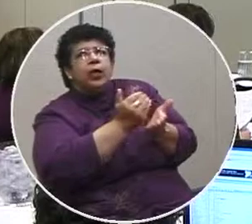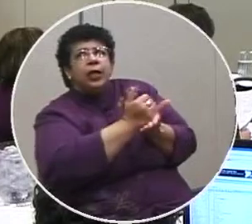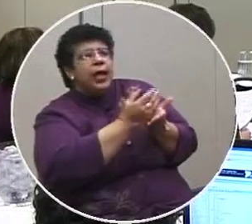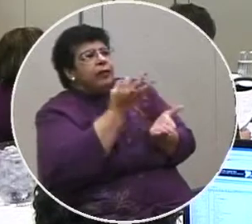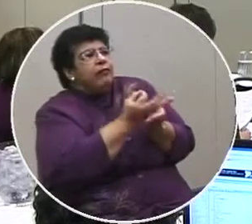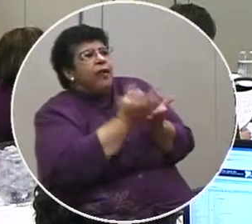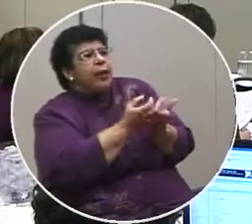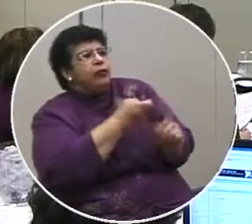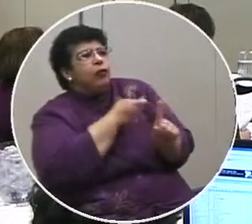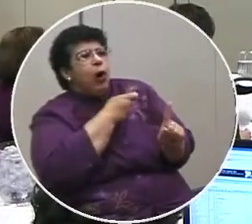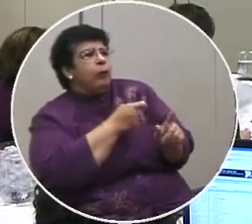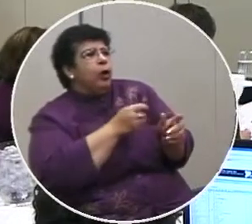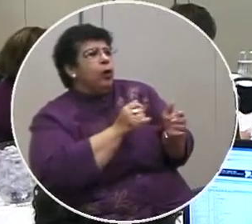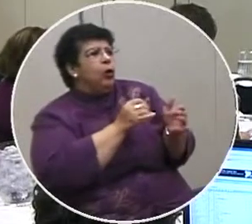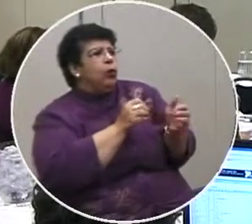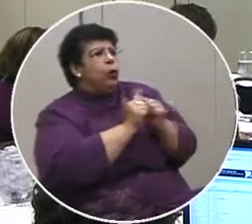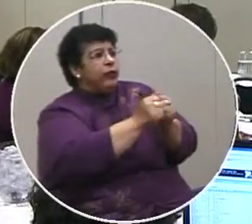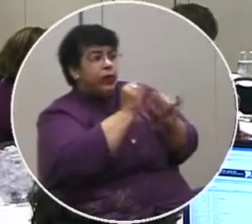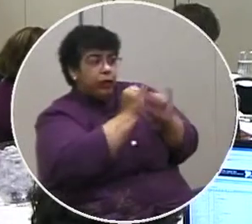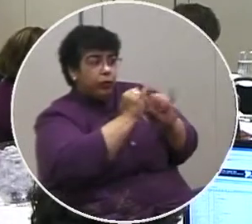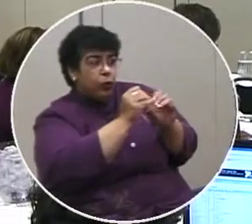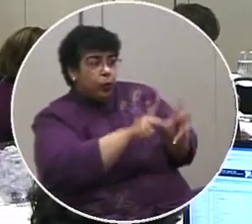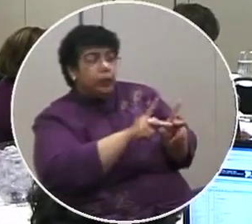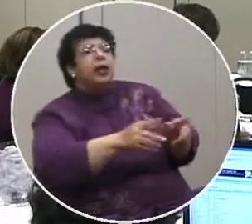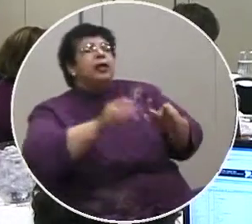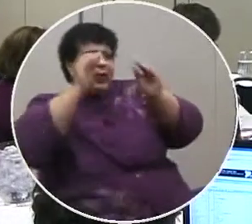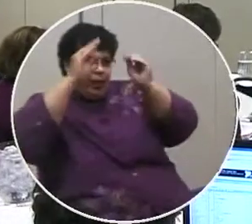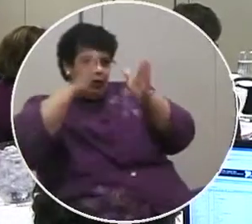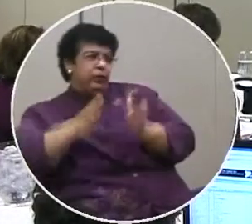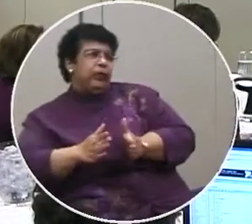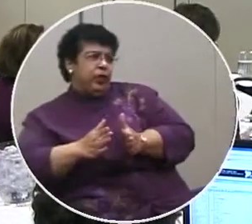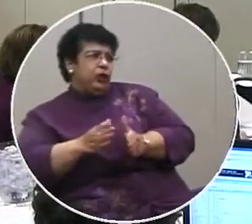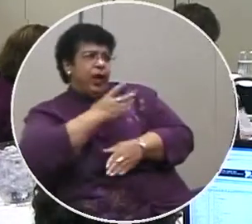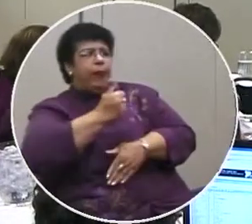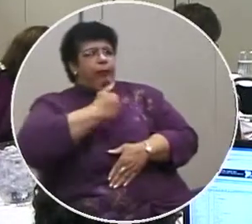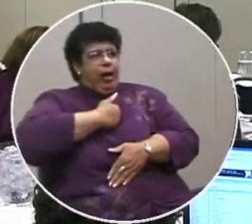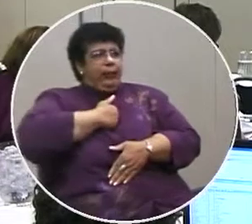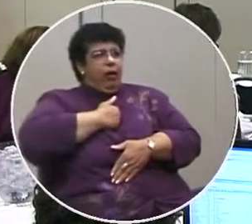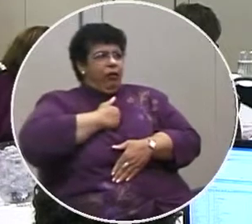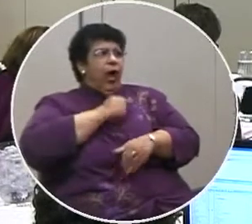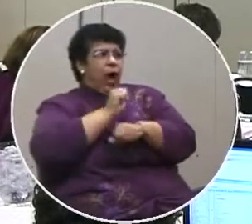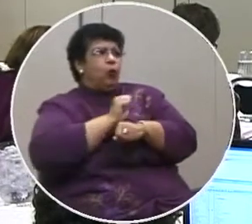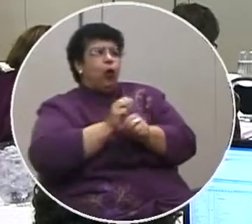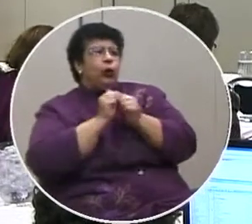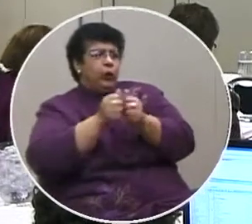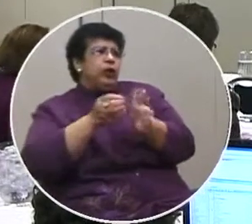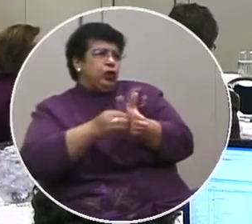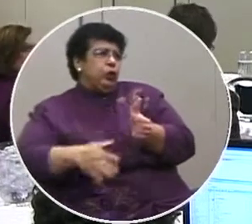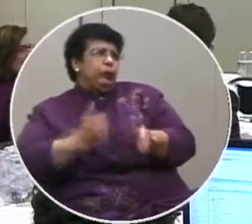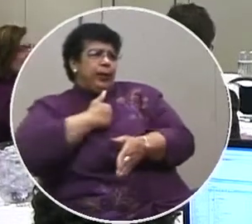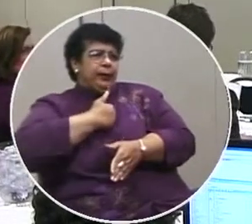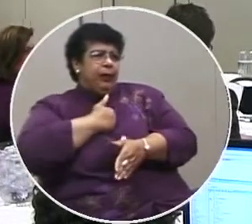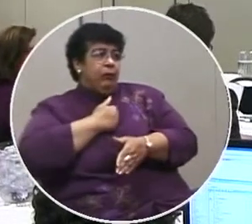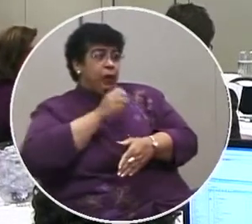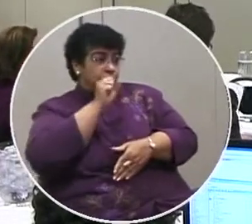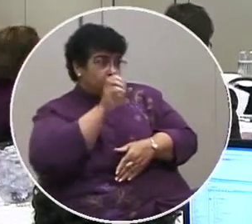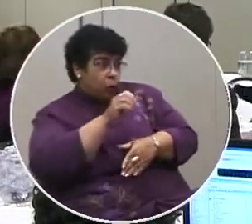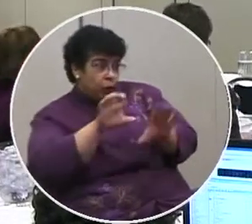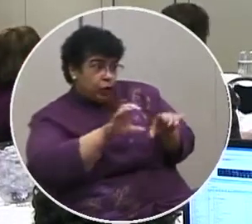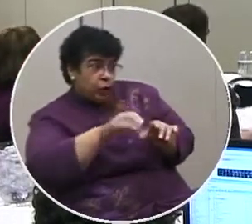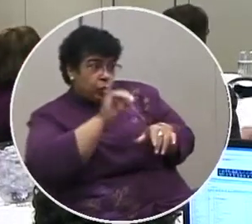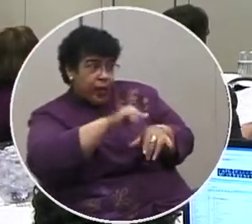facts data from? Who did you do the interview with? The classroom teacher. Okay. And then myself, I also worked with the students. So did you do them